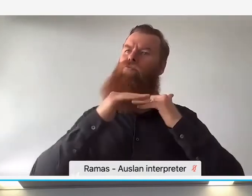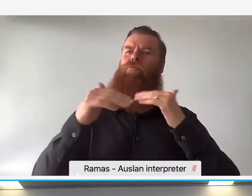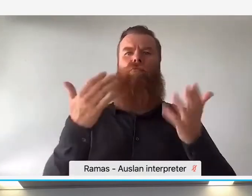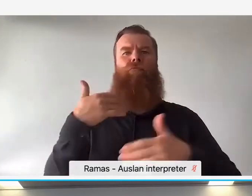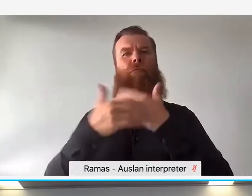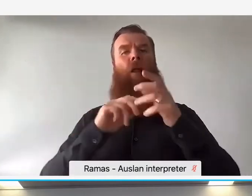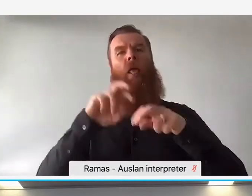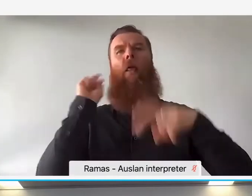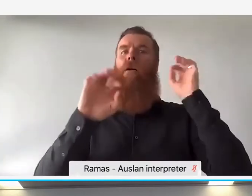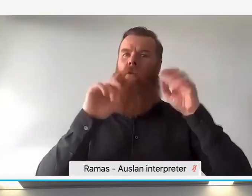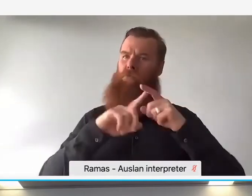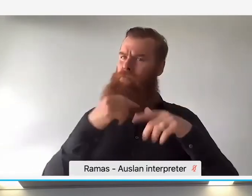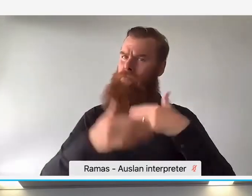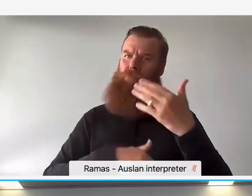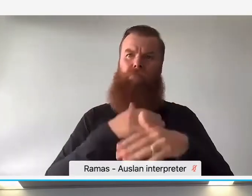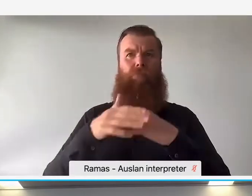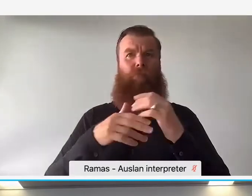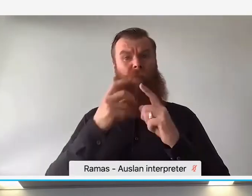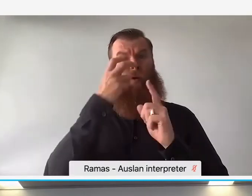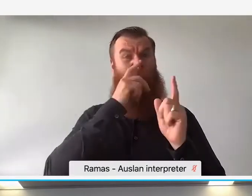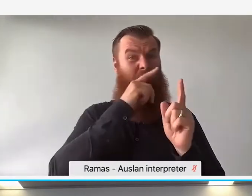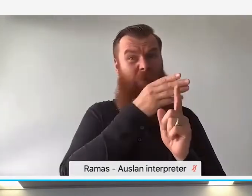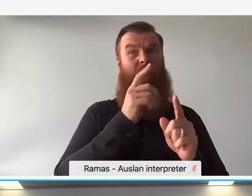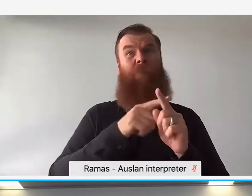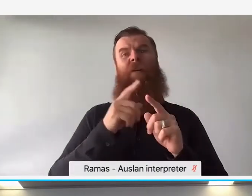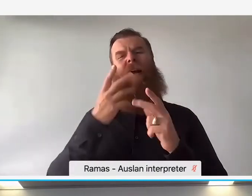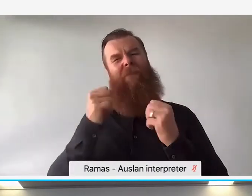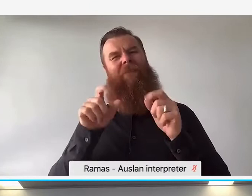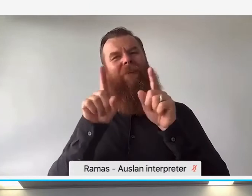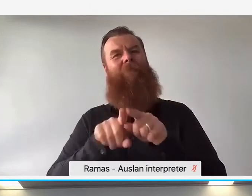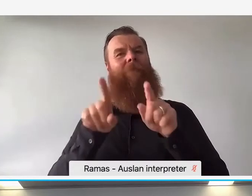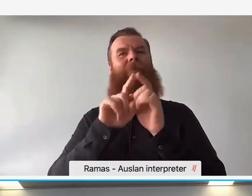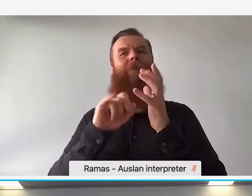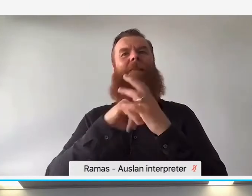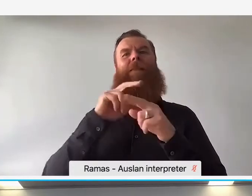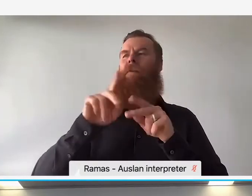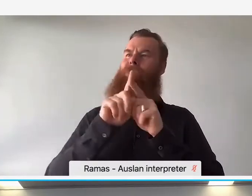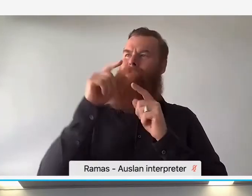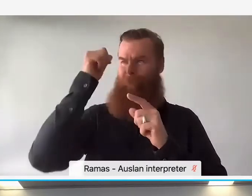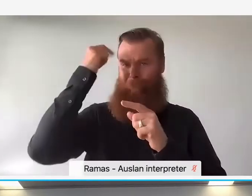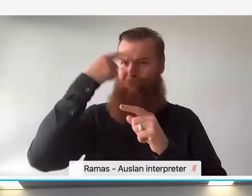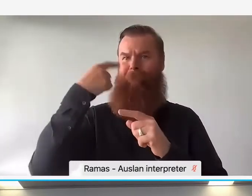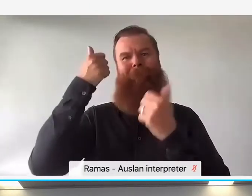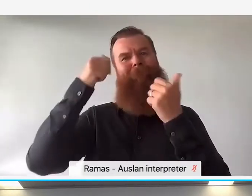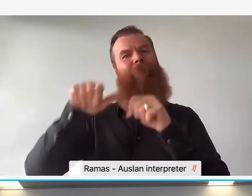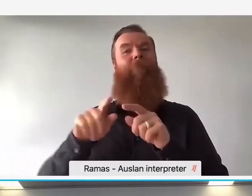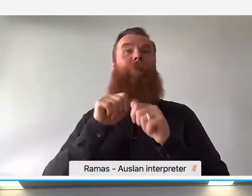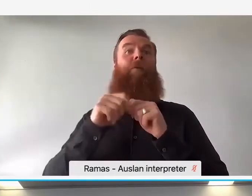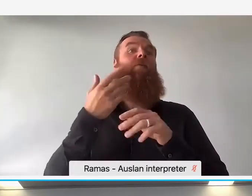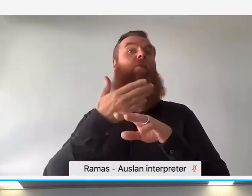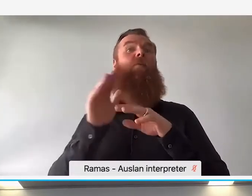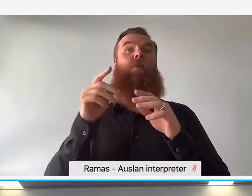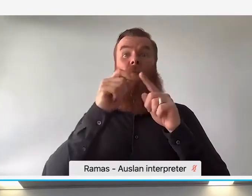care residents and their families. Instead of employing 2 or 3 casuals, one PLS worker can be employed